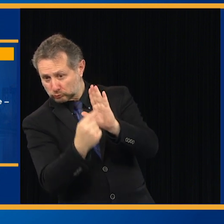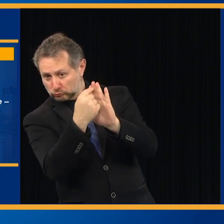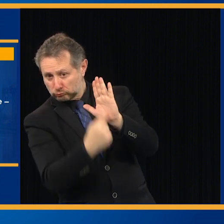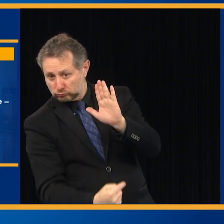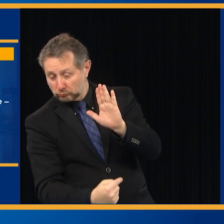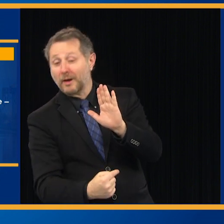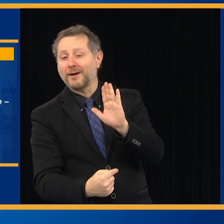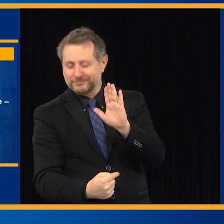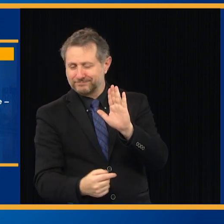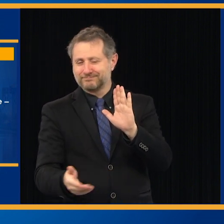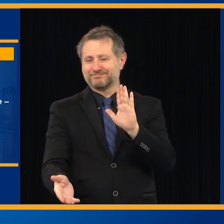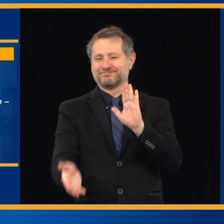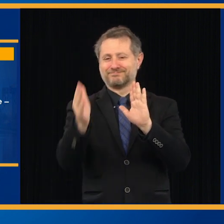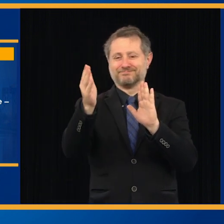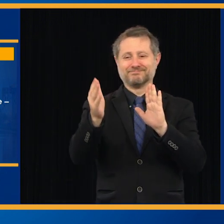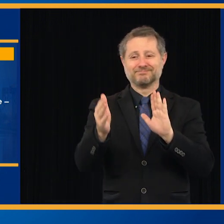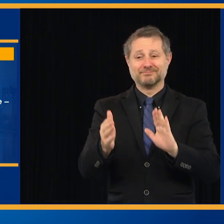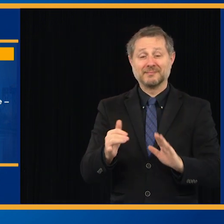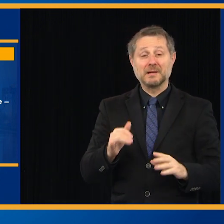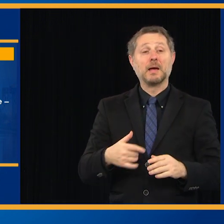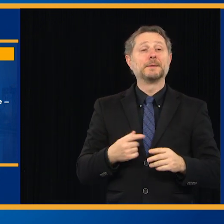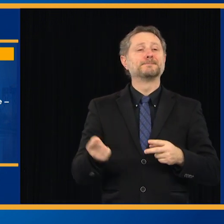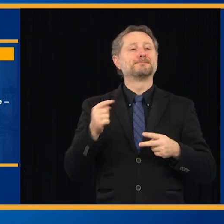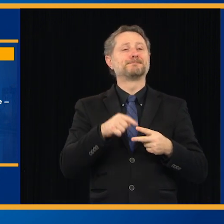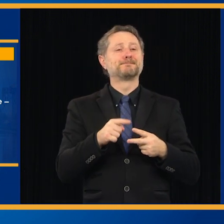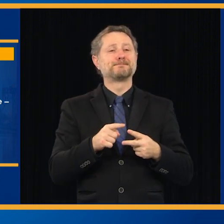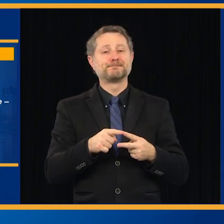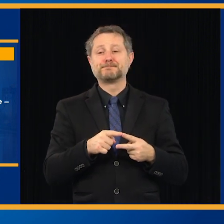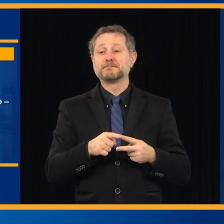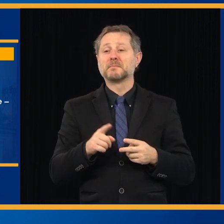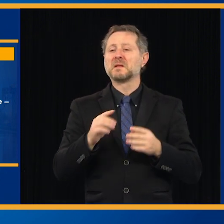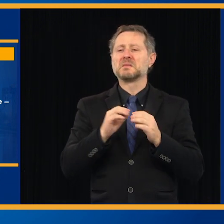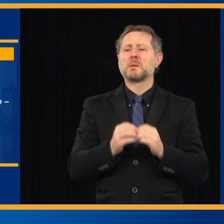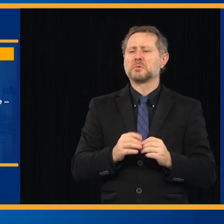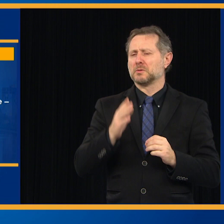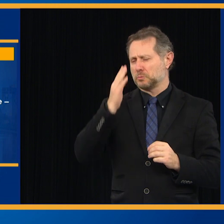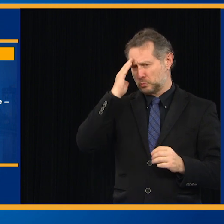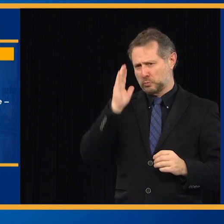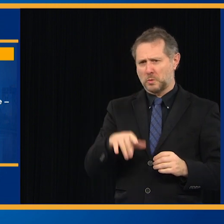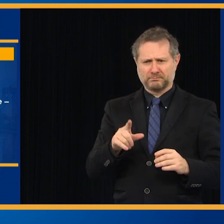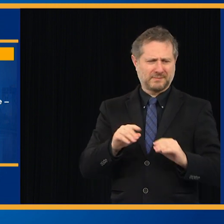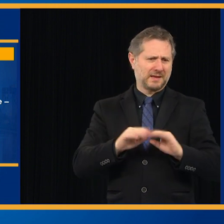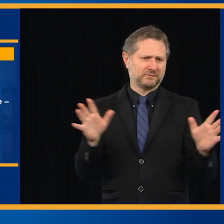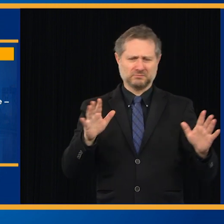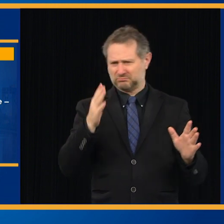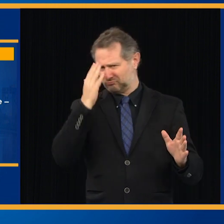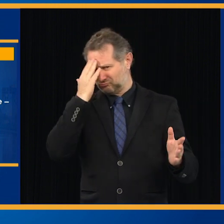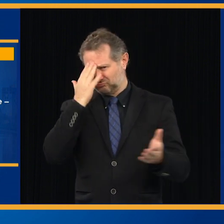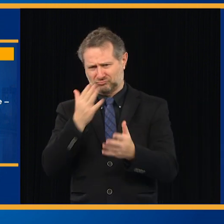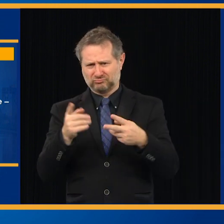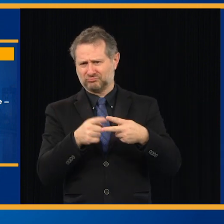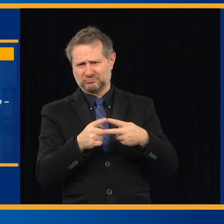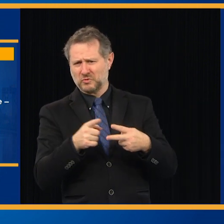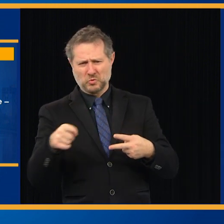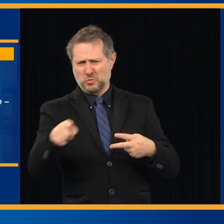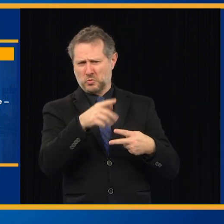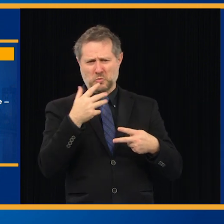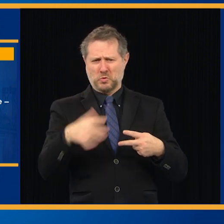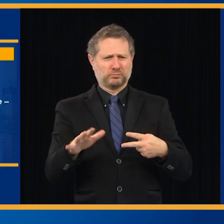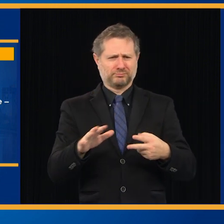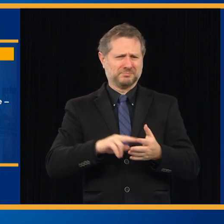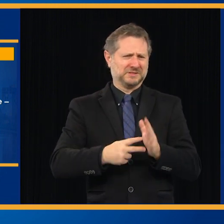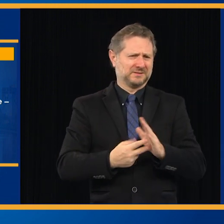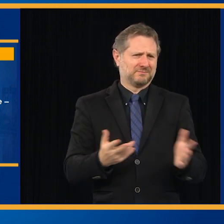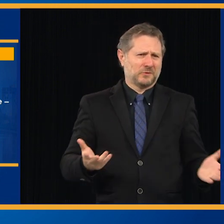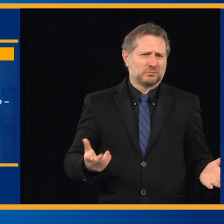factor one are just the numbers, infection rate, et cetera. And everybody knows what that is in different